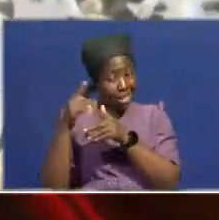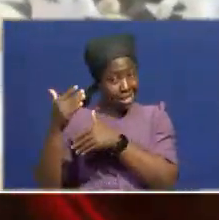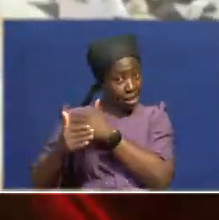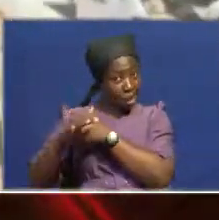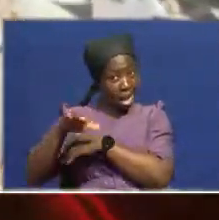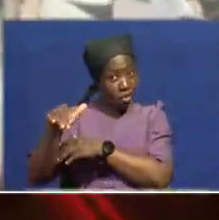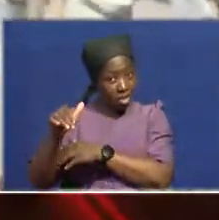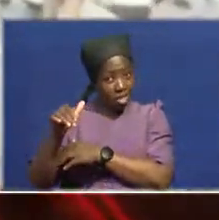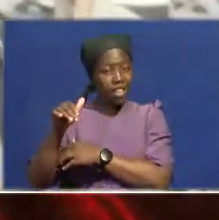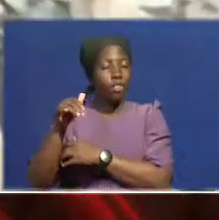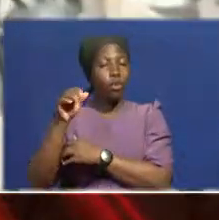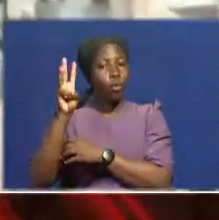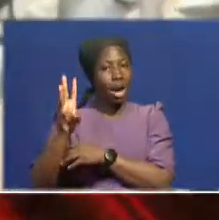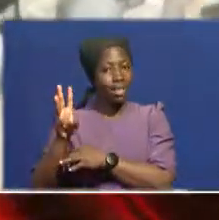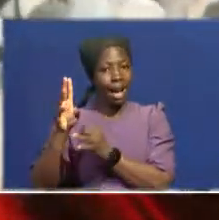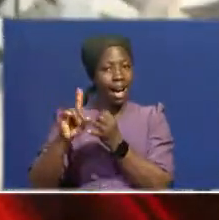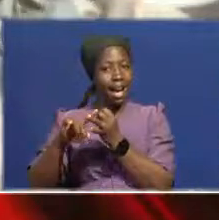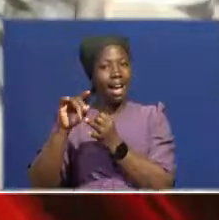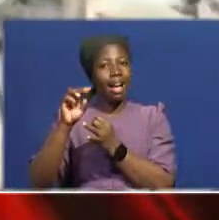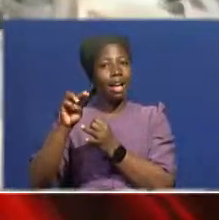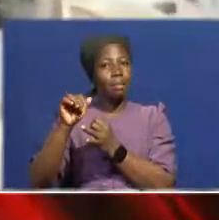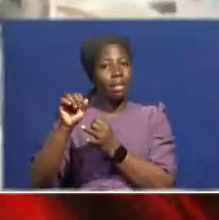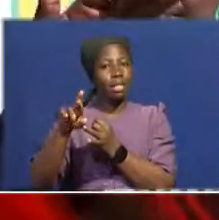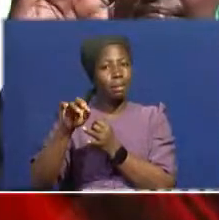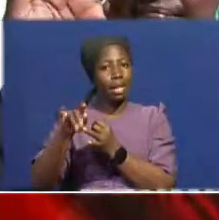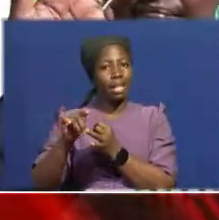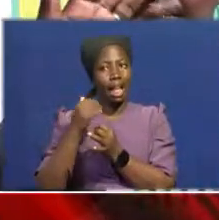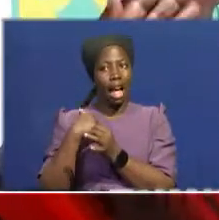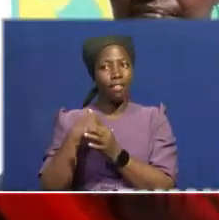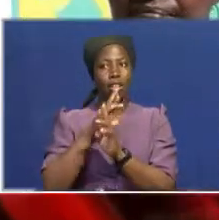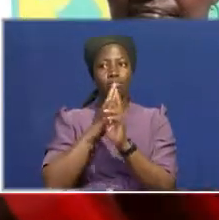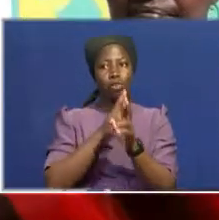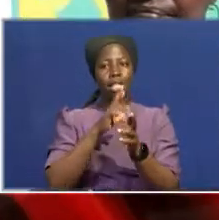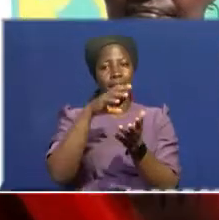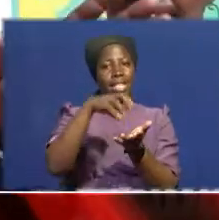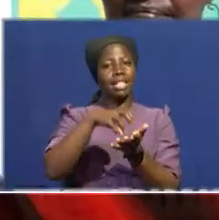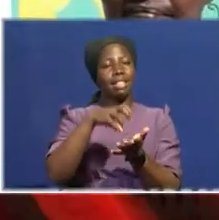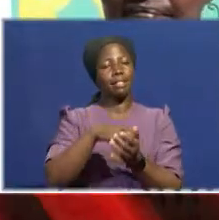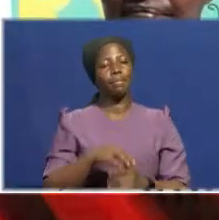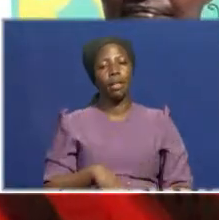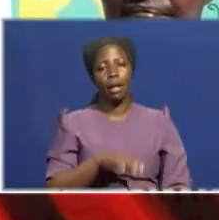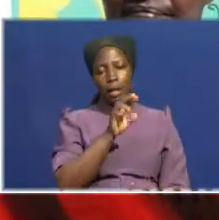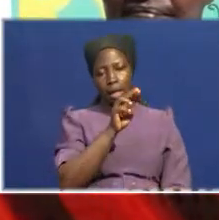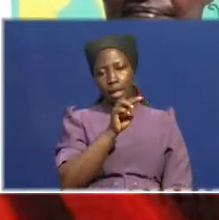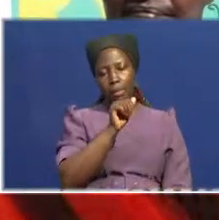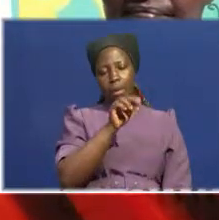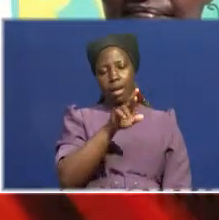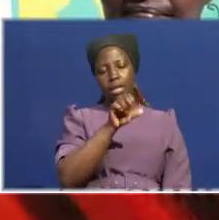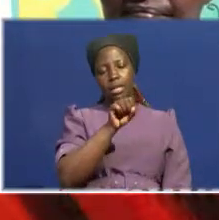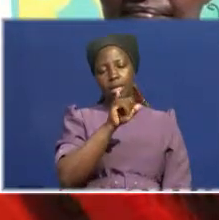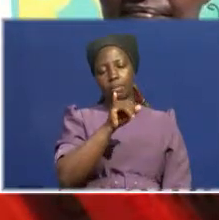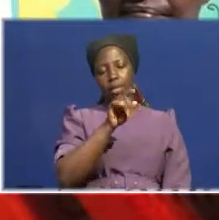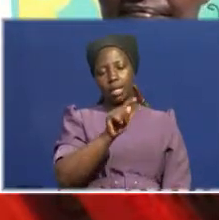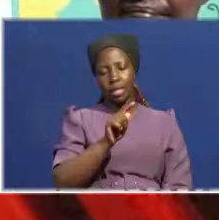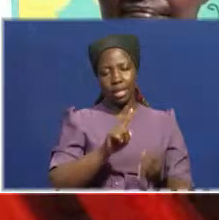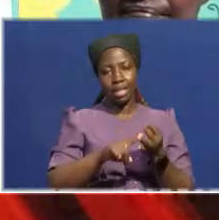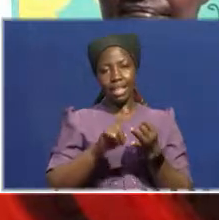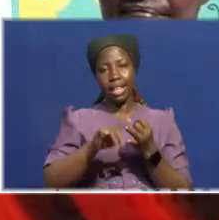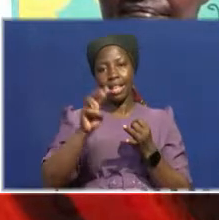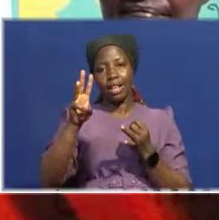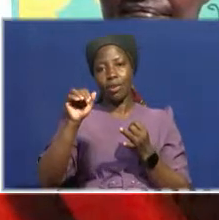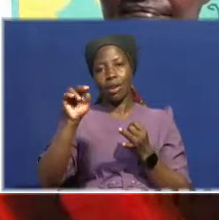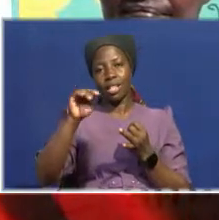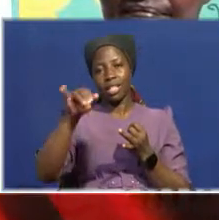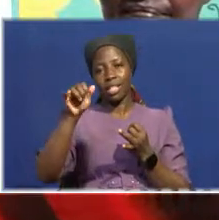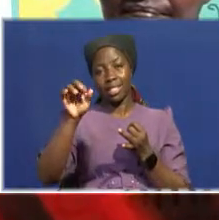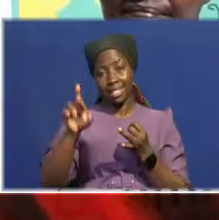cases, prompting urgent measures to prevent further spread. County jirani ya Marsabit na Wajir, Rift Valley fever